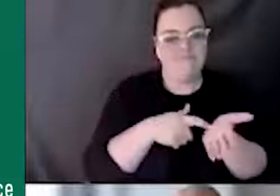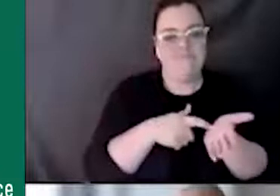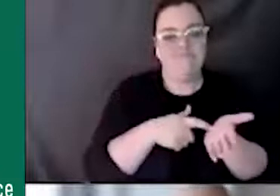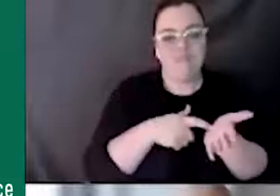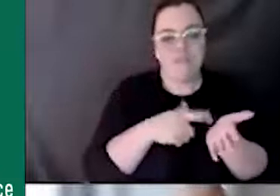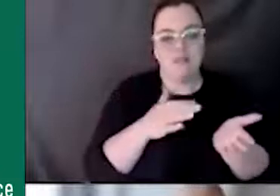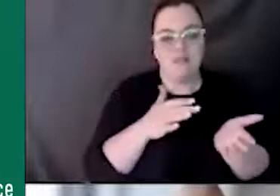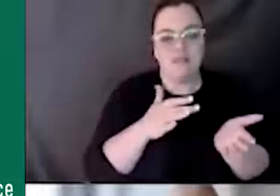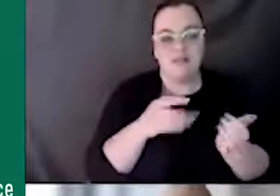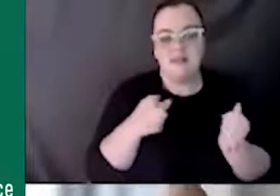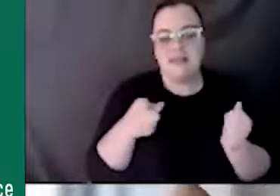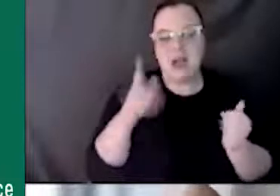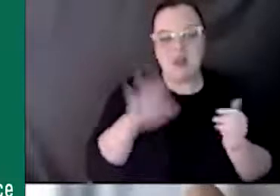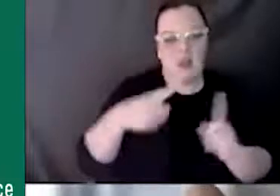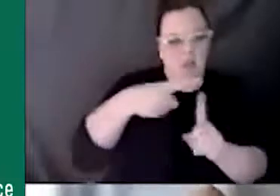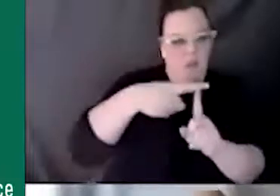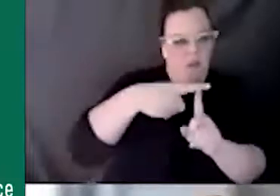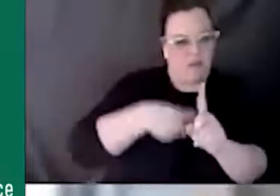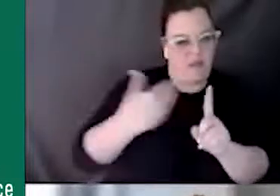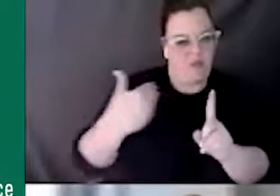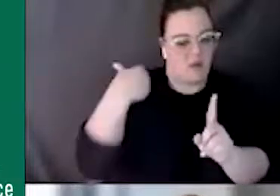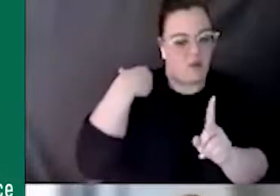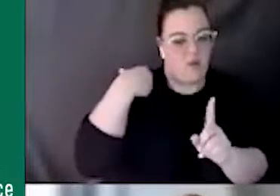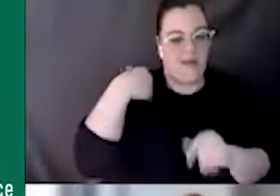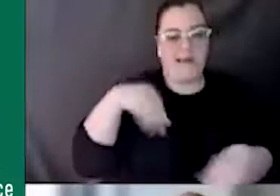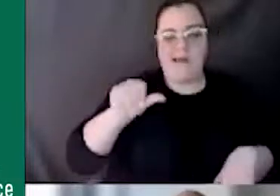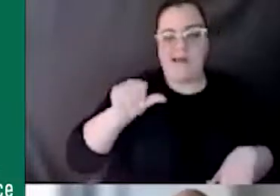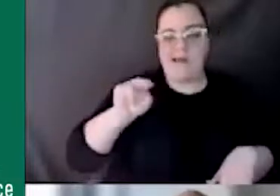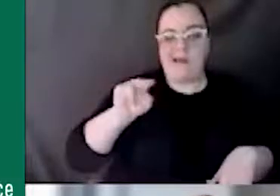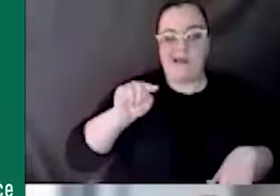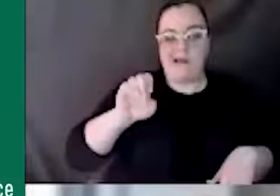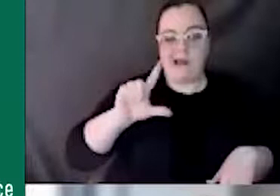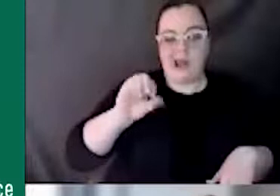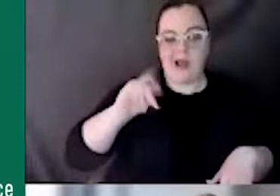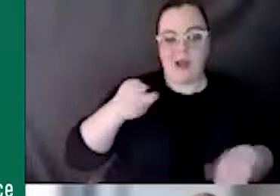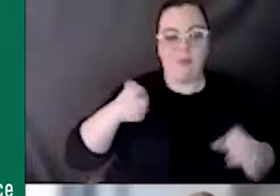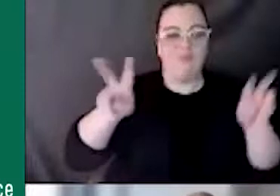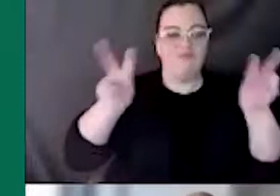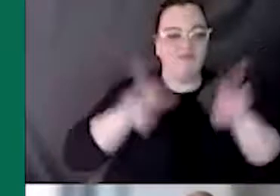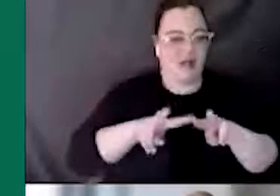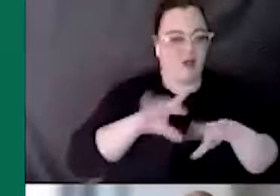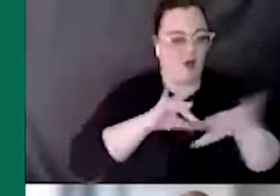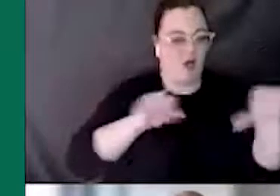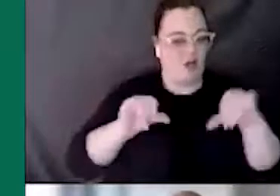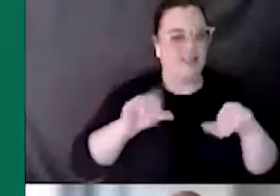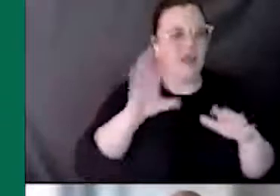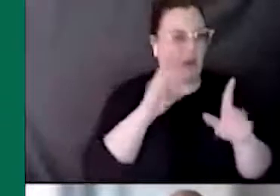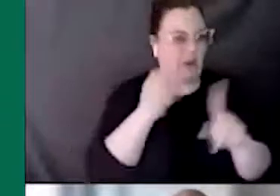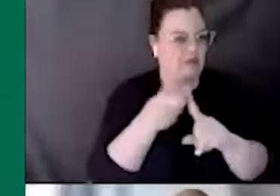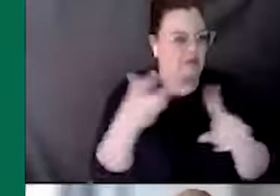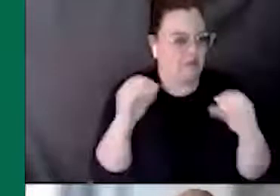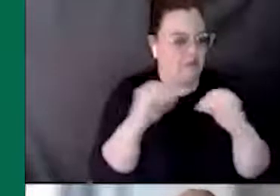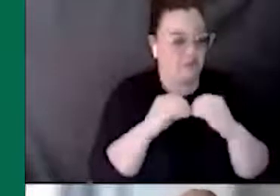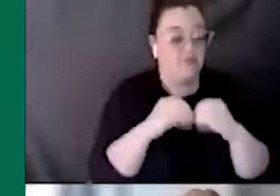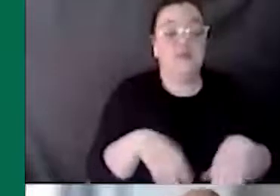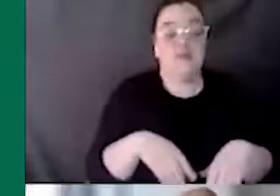a little over a month ago, the Antelope Valley earthquake. I'll talk a little bit more about that one. So let's dive into some of these ones that